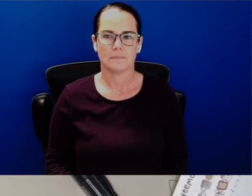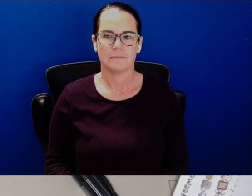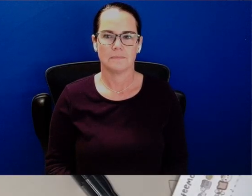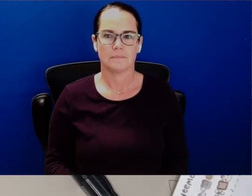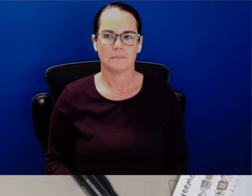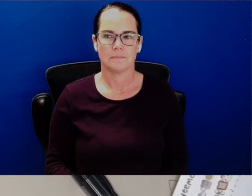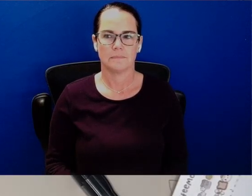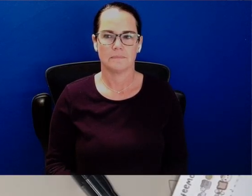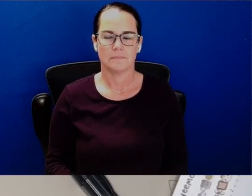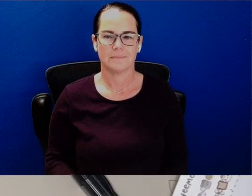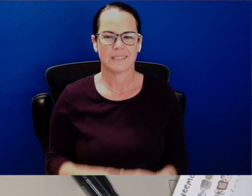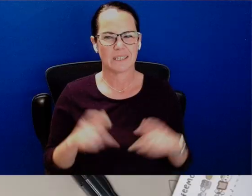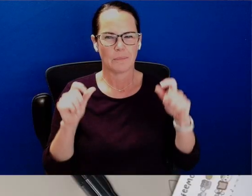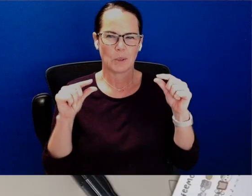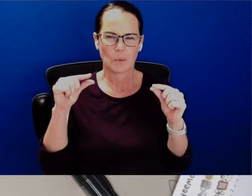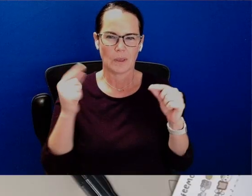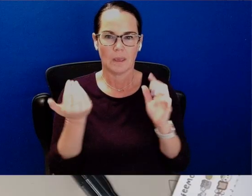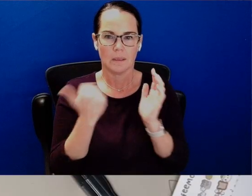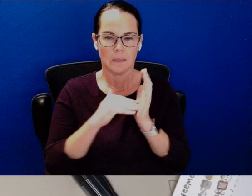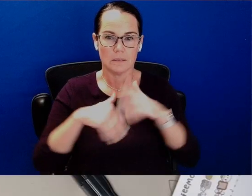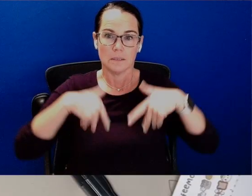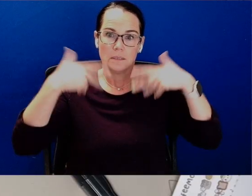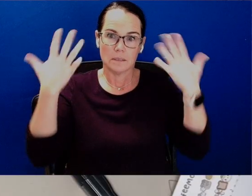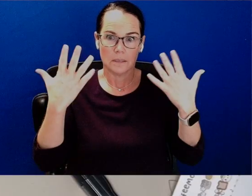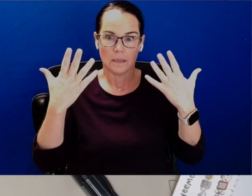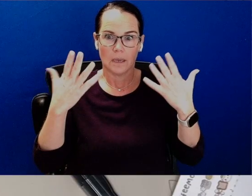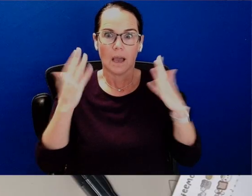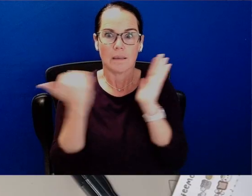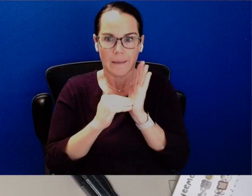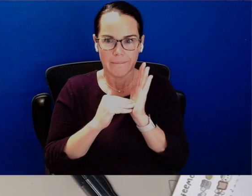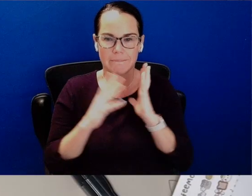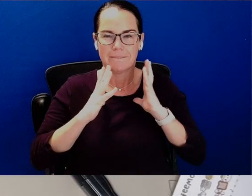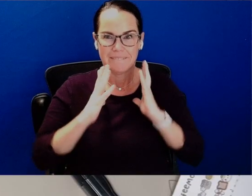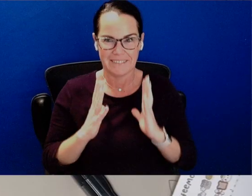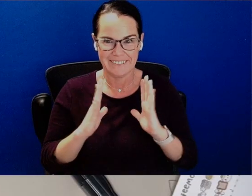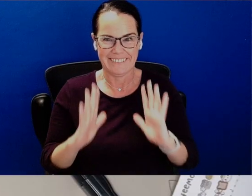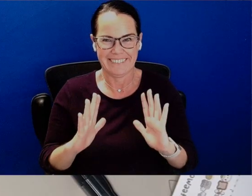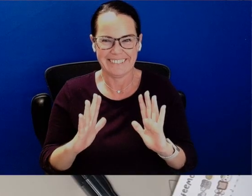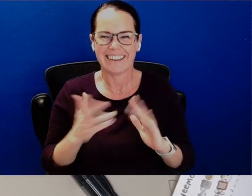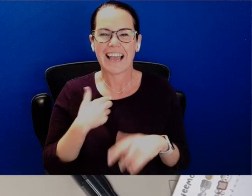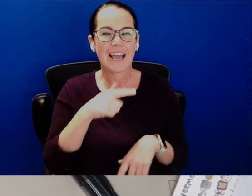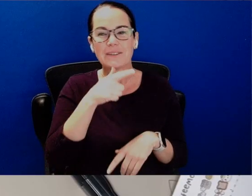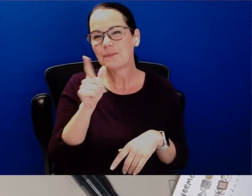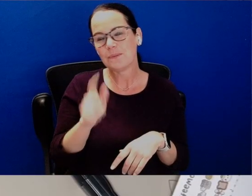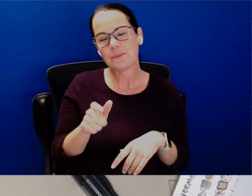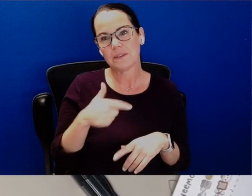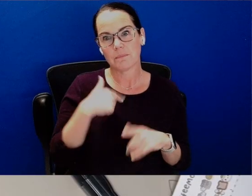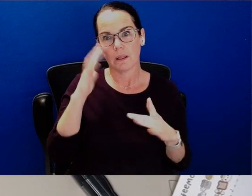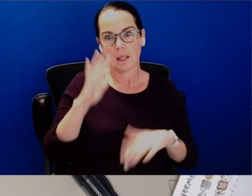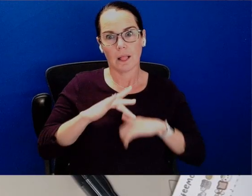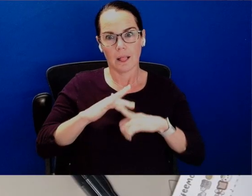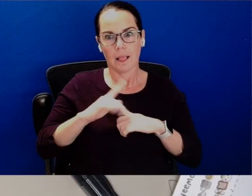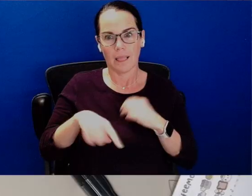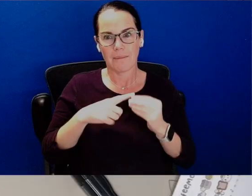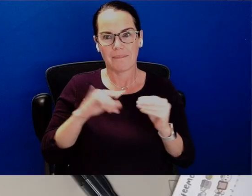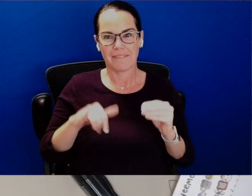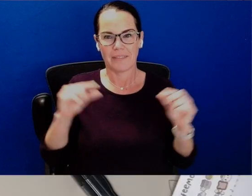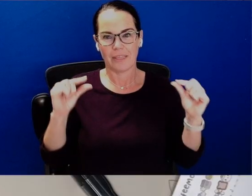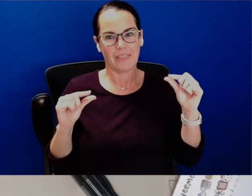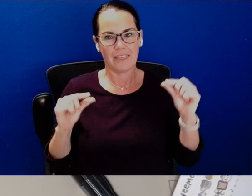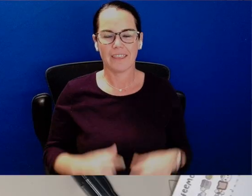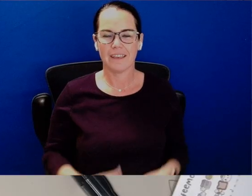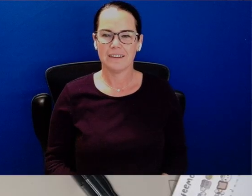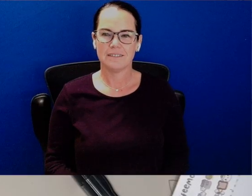A little bit crooked again. Again, it's fine. I do not need to be like obsessed about it.